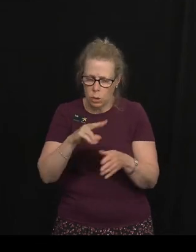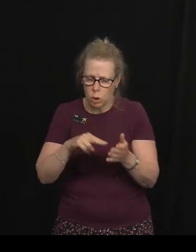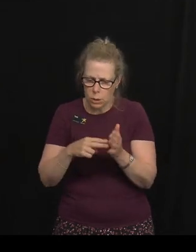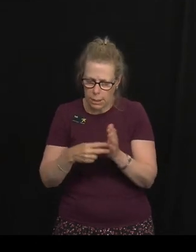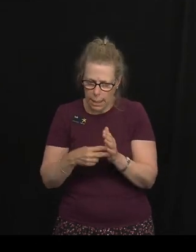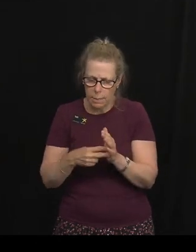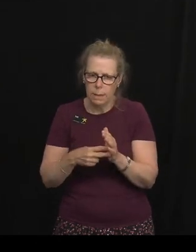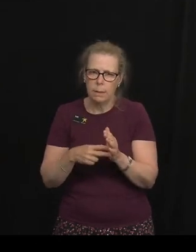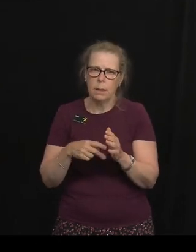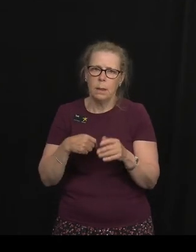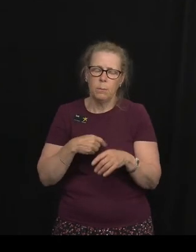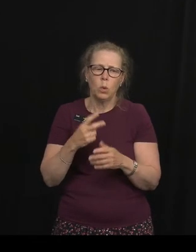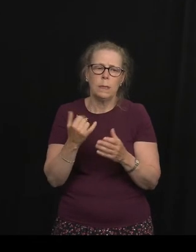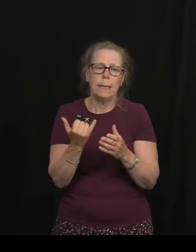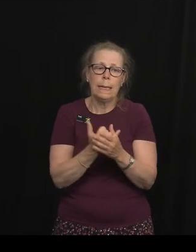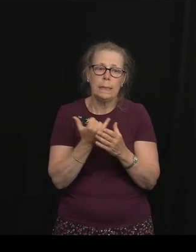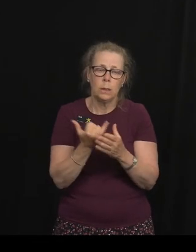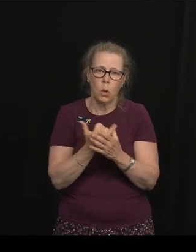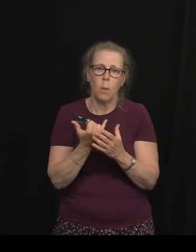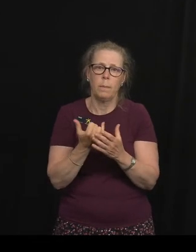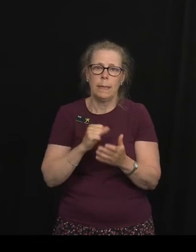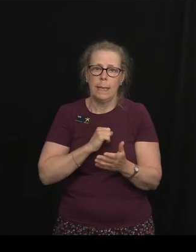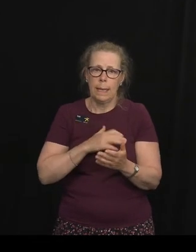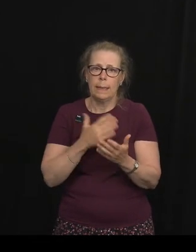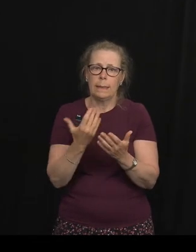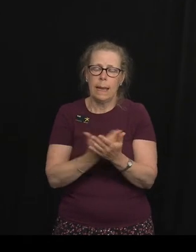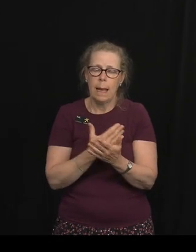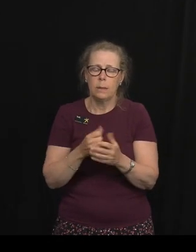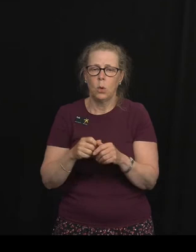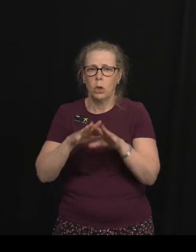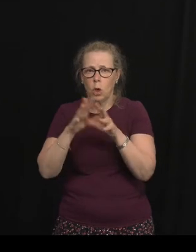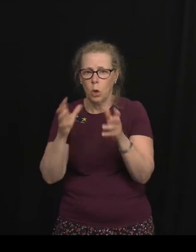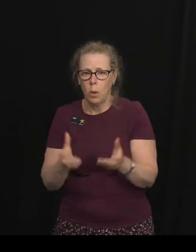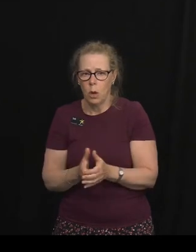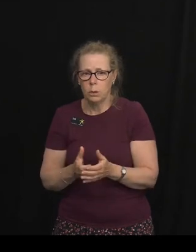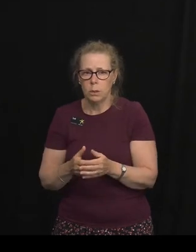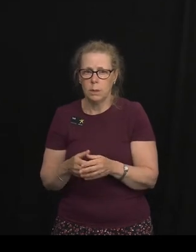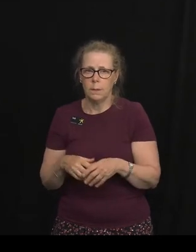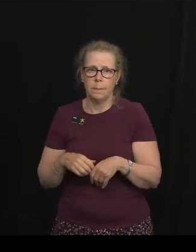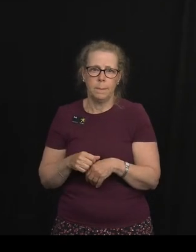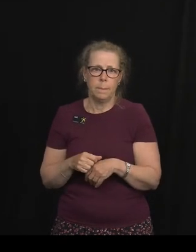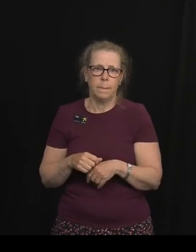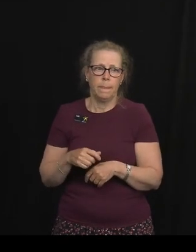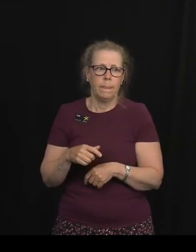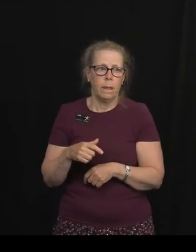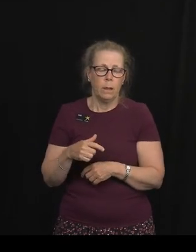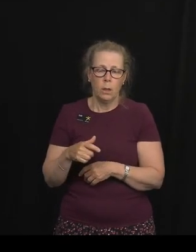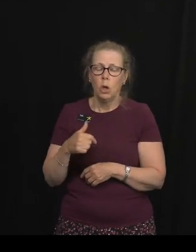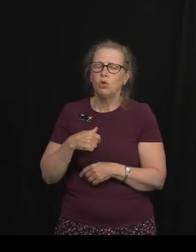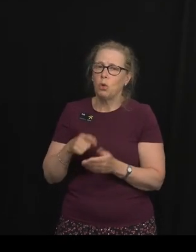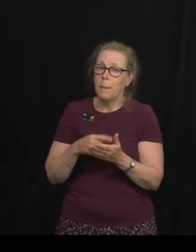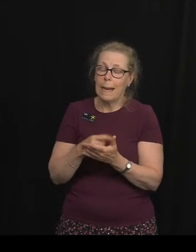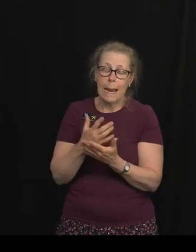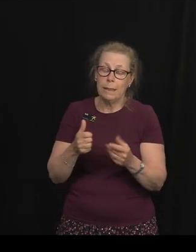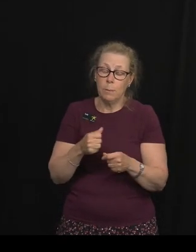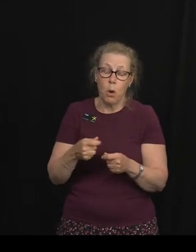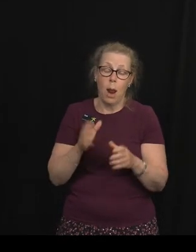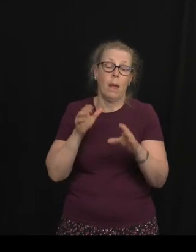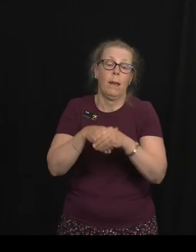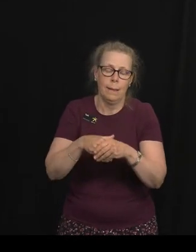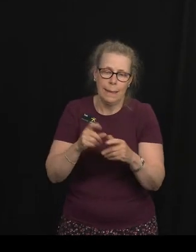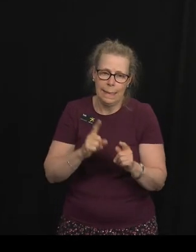and globally? And then you mean apart from taking part in panels in Almedalen, I assume, right? Yeah, well, it's a start.